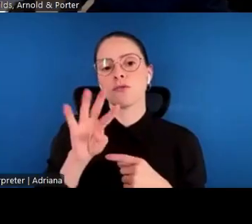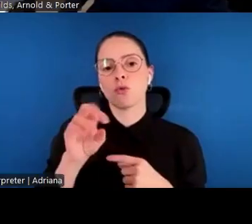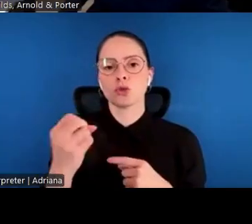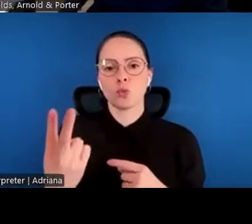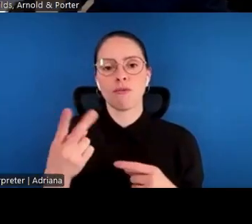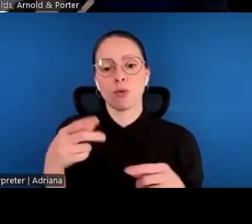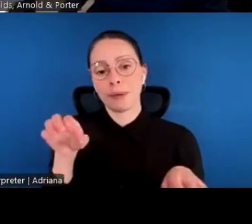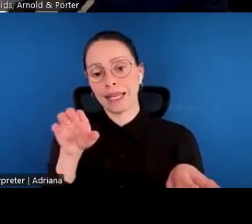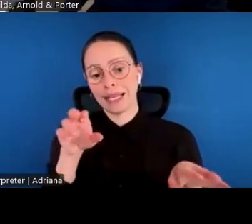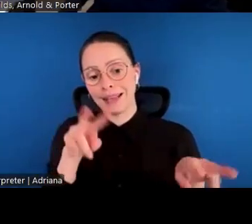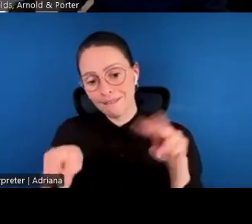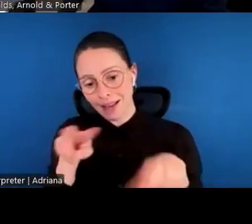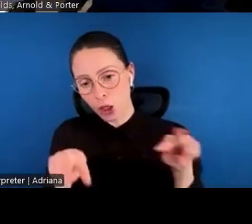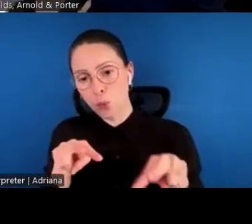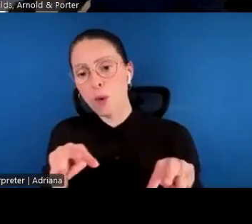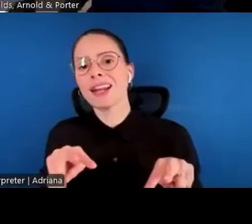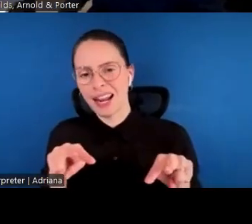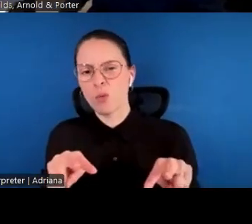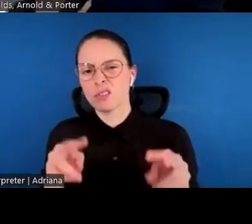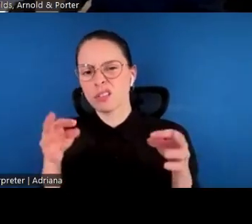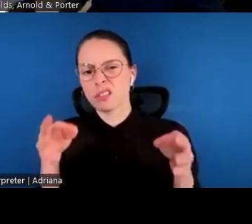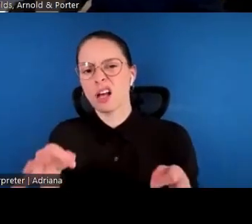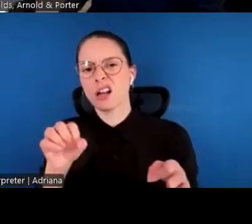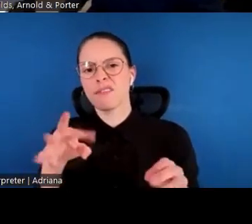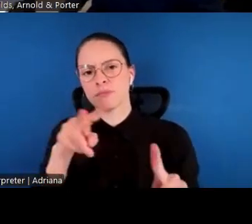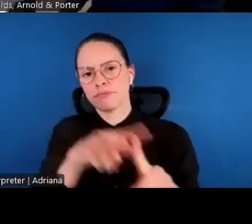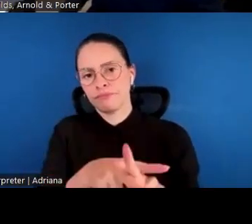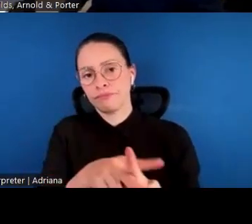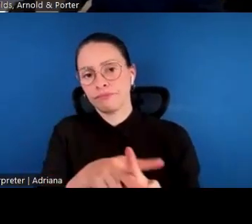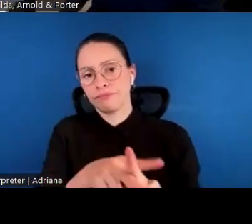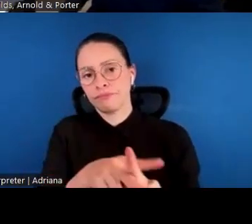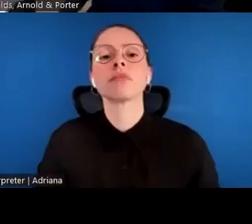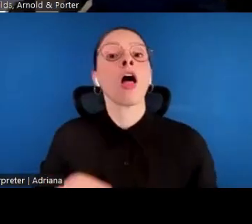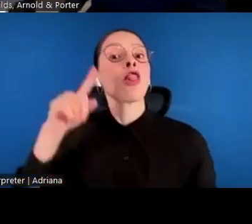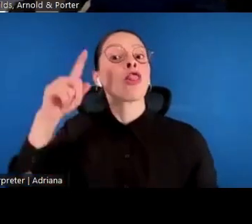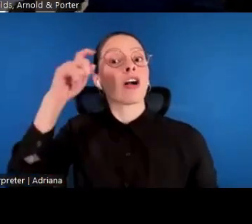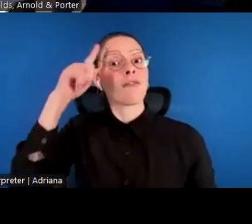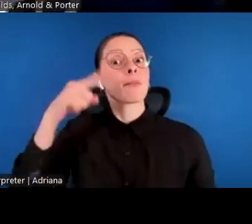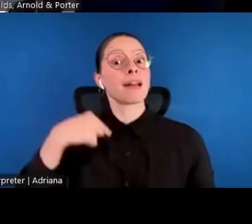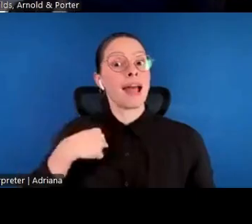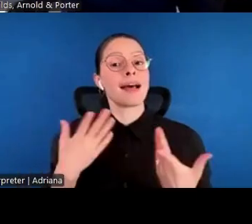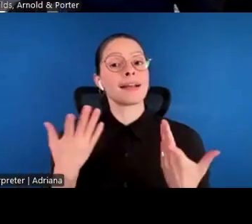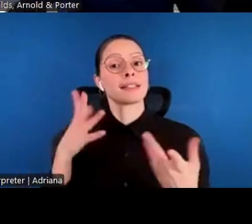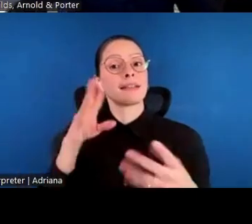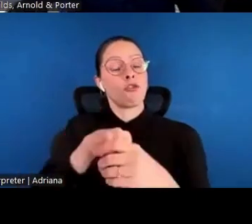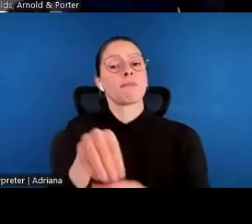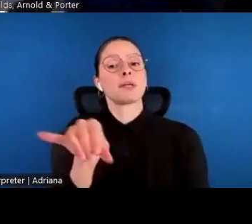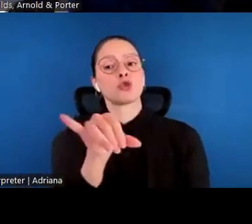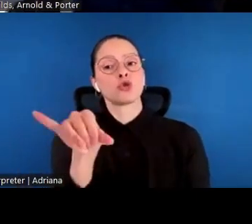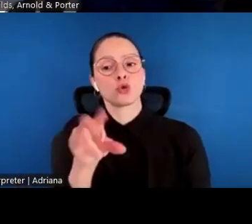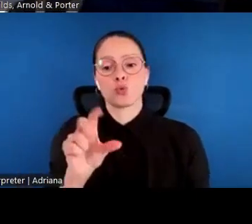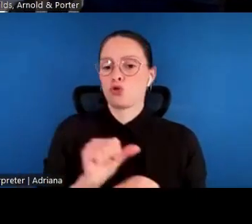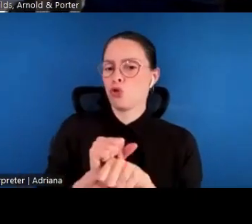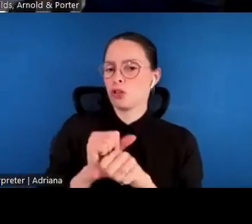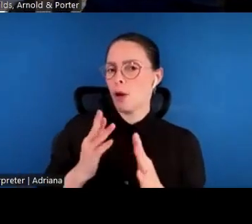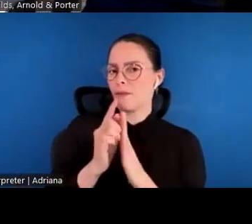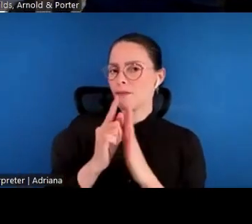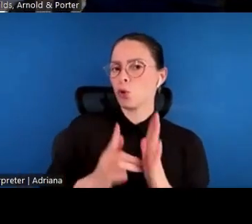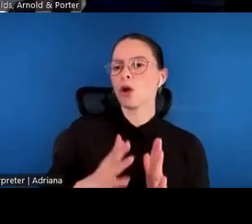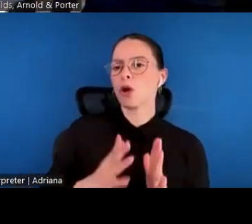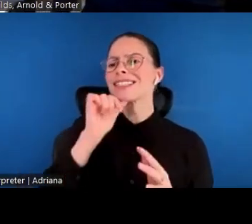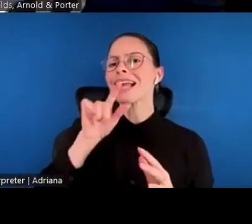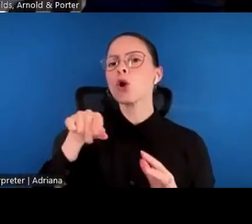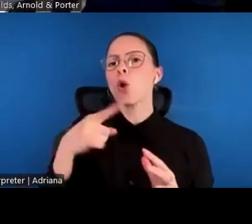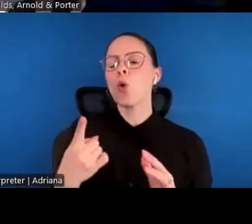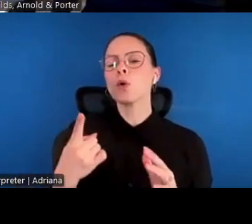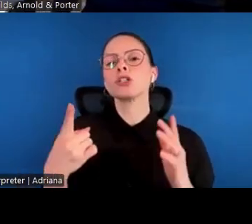not it's been admitted. The government also has a position with respect to 412. So part of the job of the lawyer here is not just to argue in court,